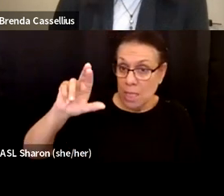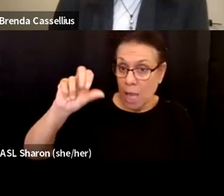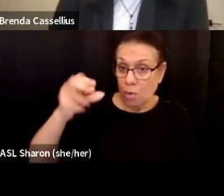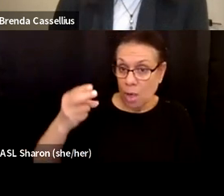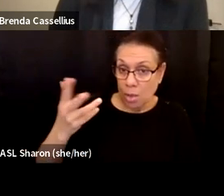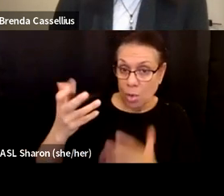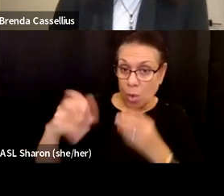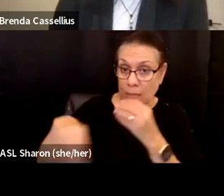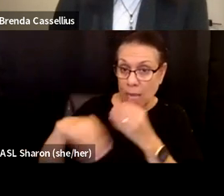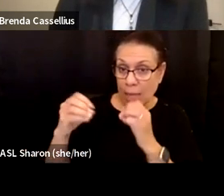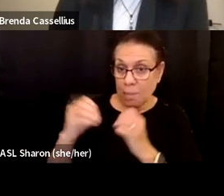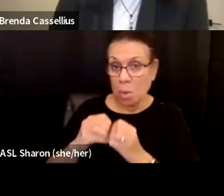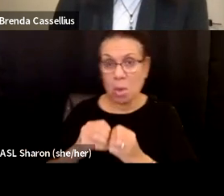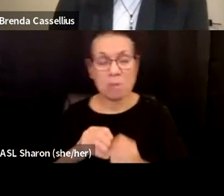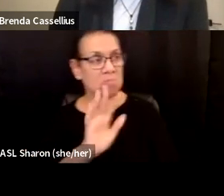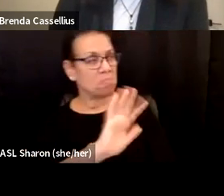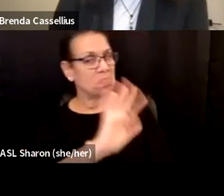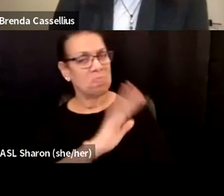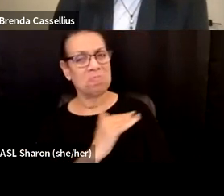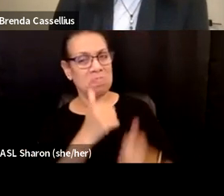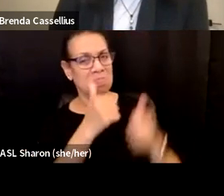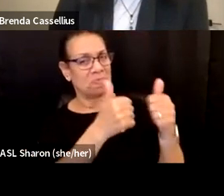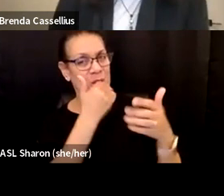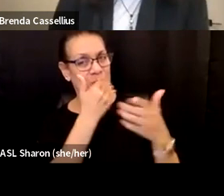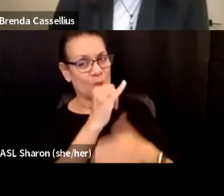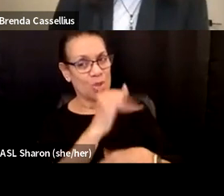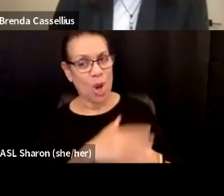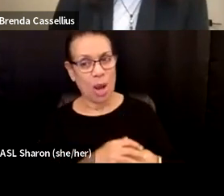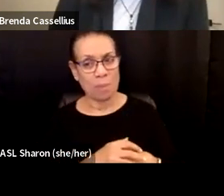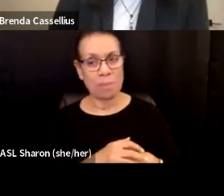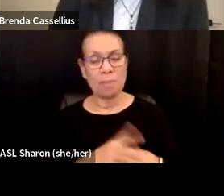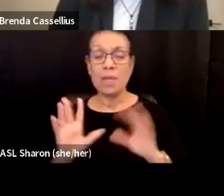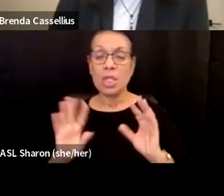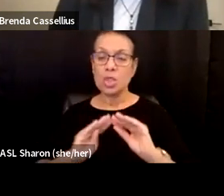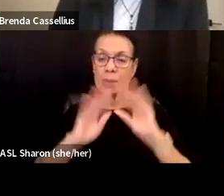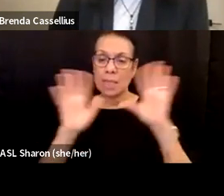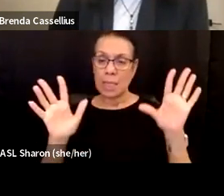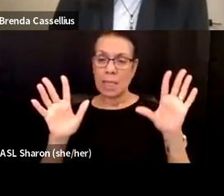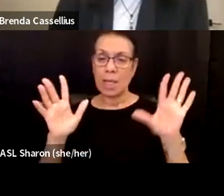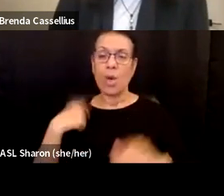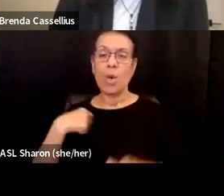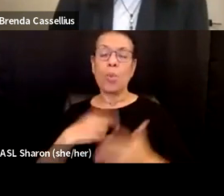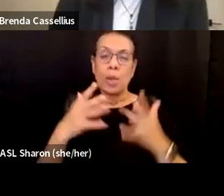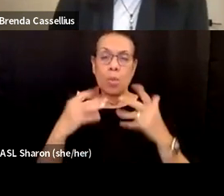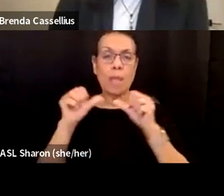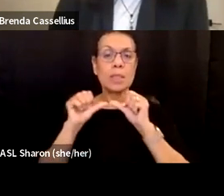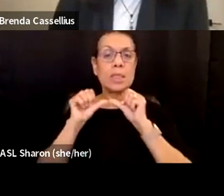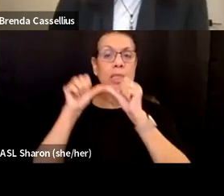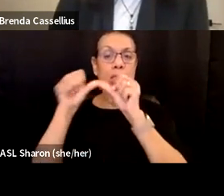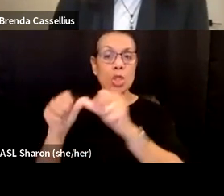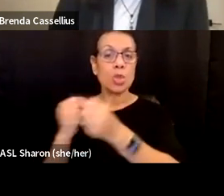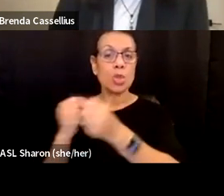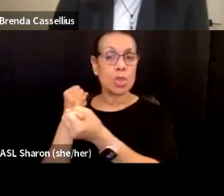i think you did a wonderful job in presenting the work um to to be clear this is a way for us to continue our support